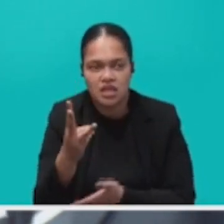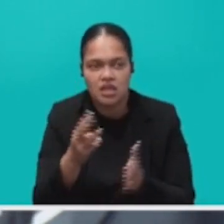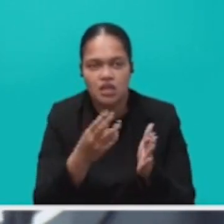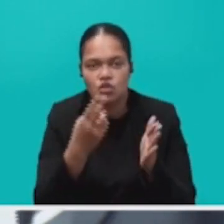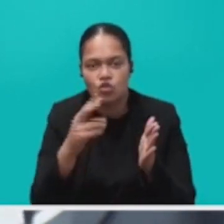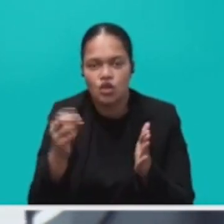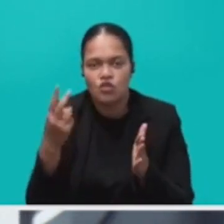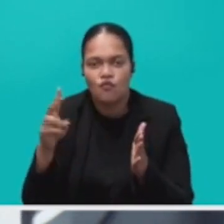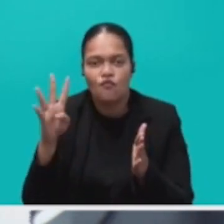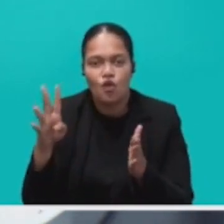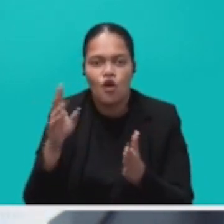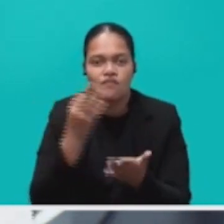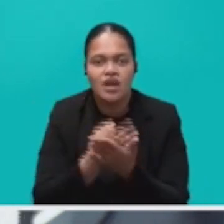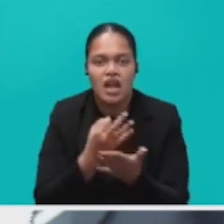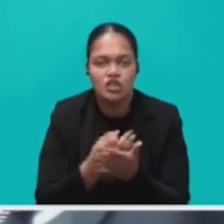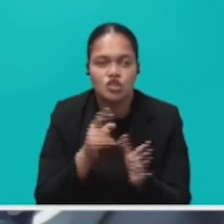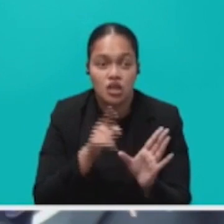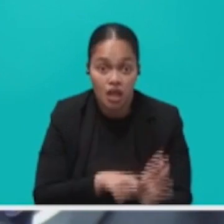year.